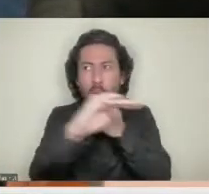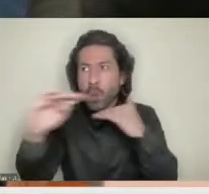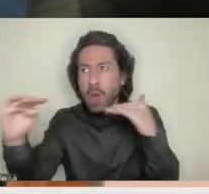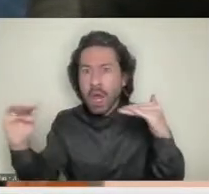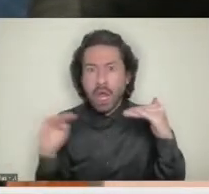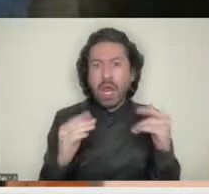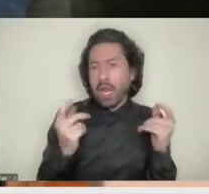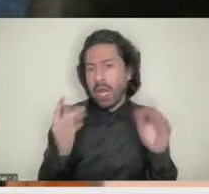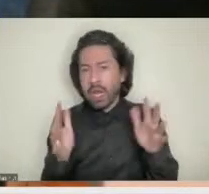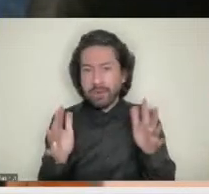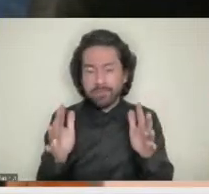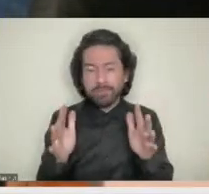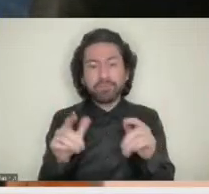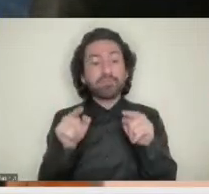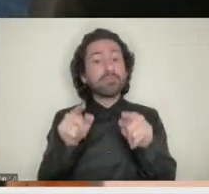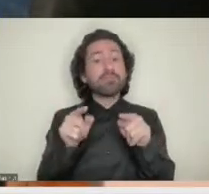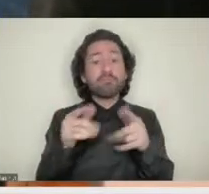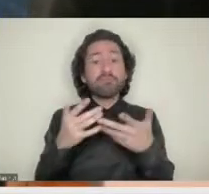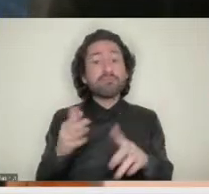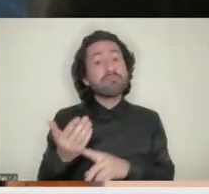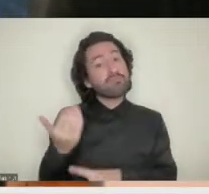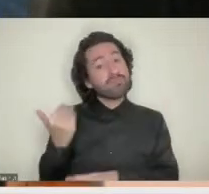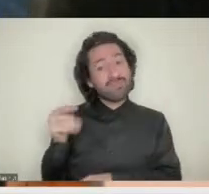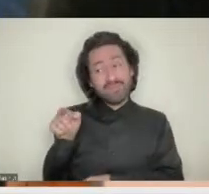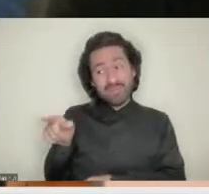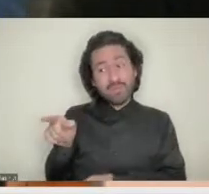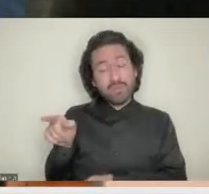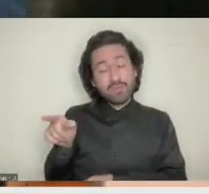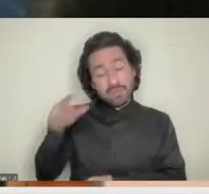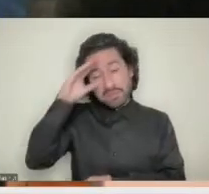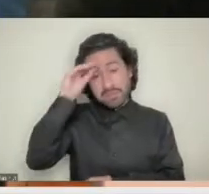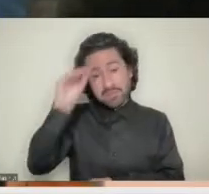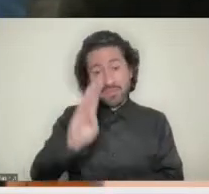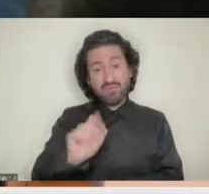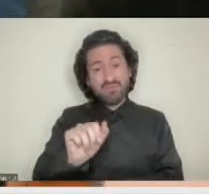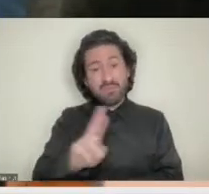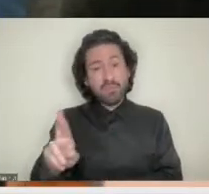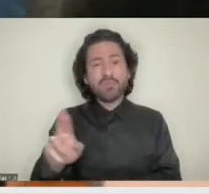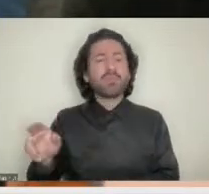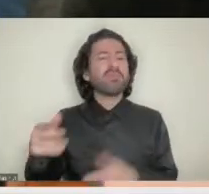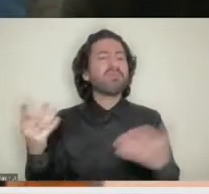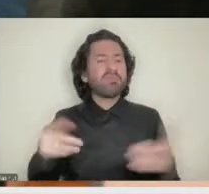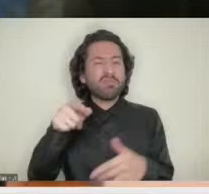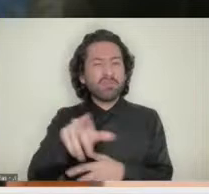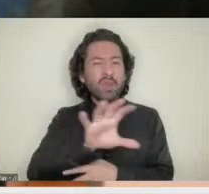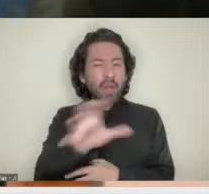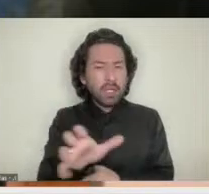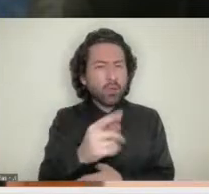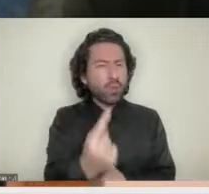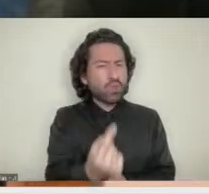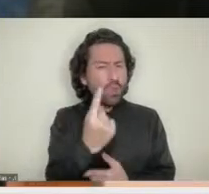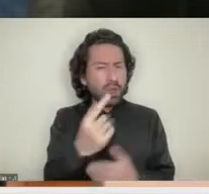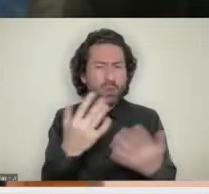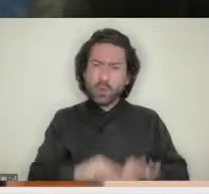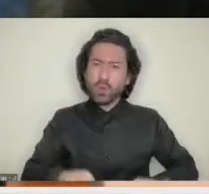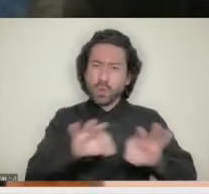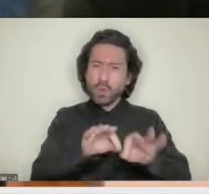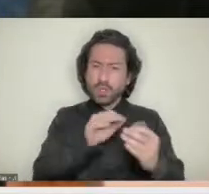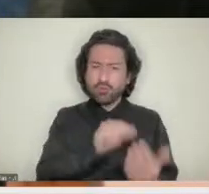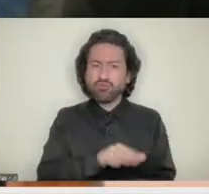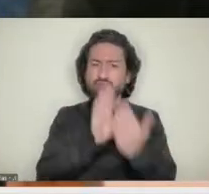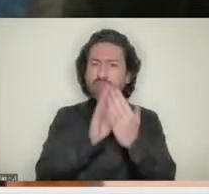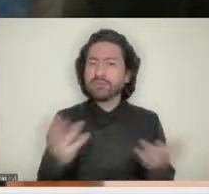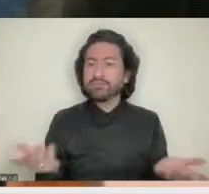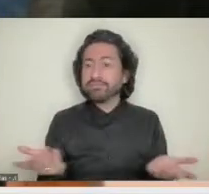have proportional views. What Professor Barr said, one of the main challenges we've had in the region in